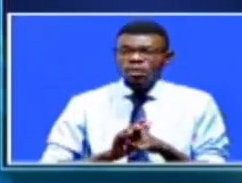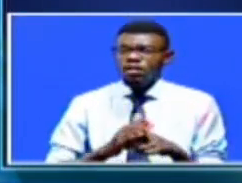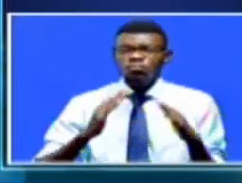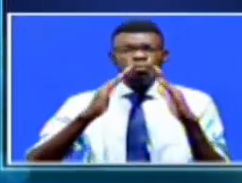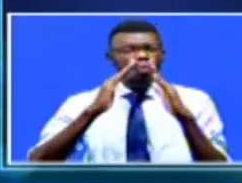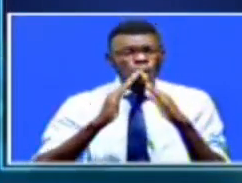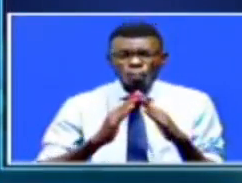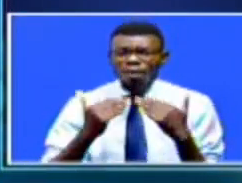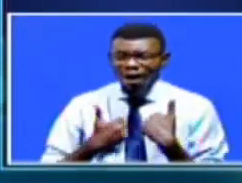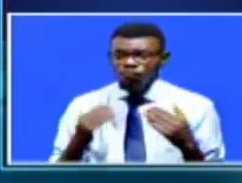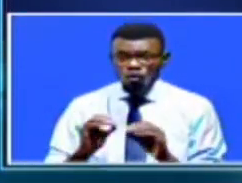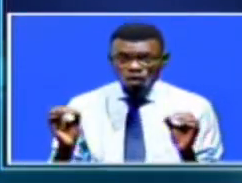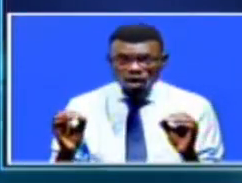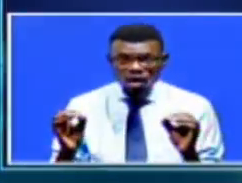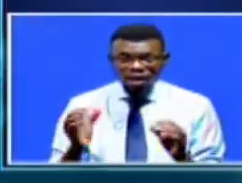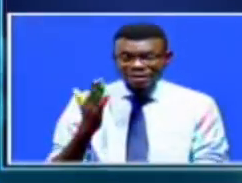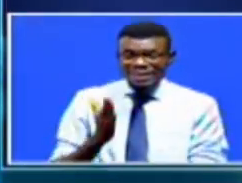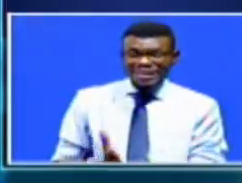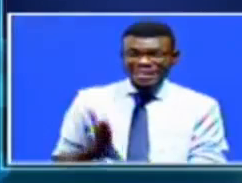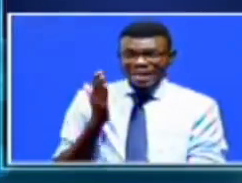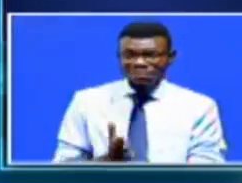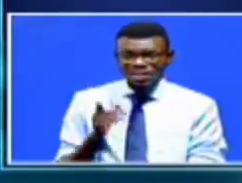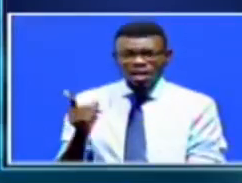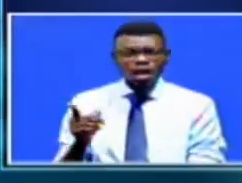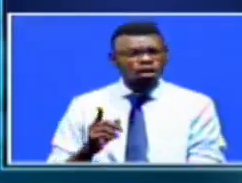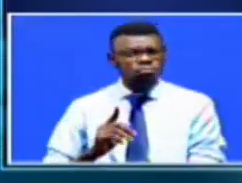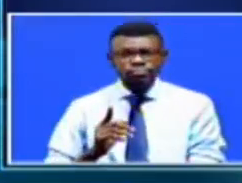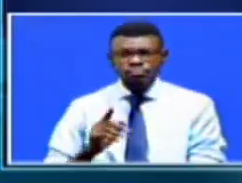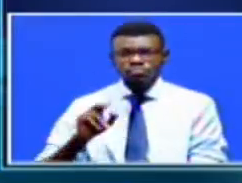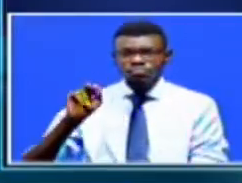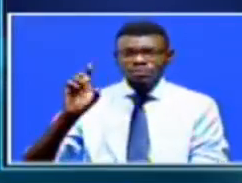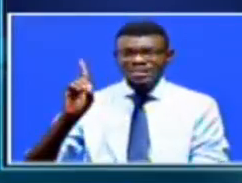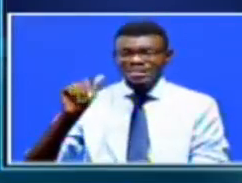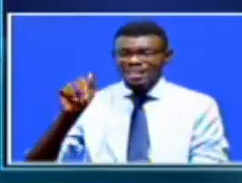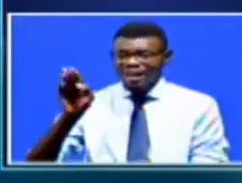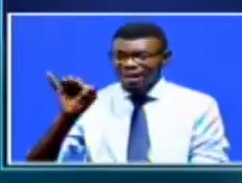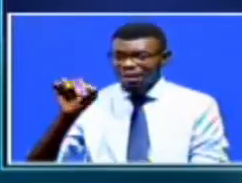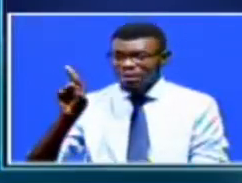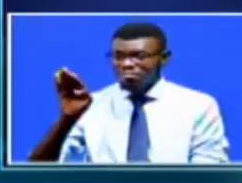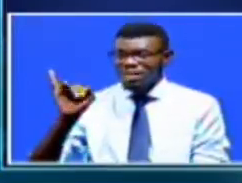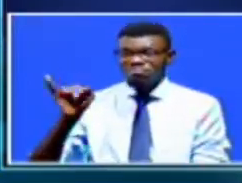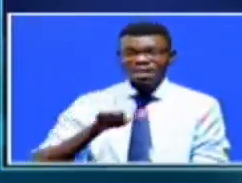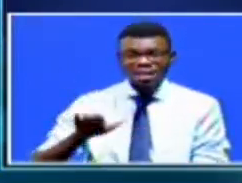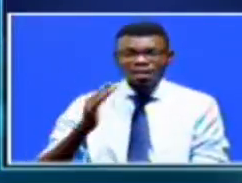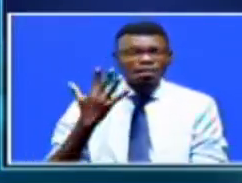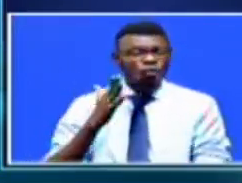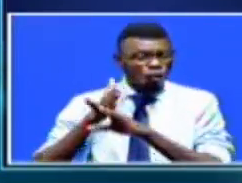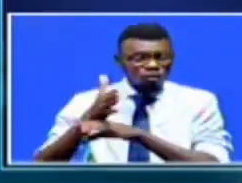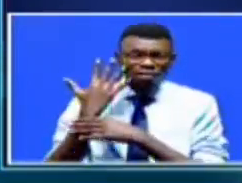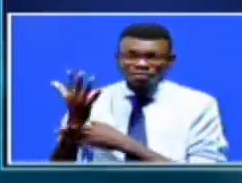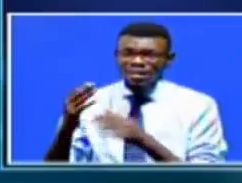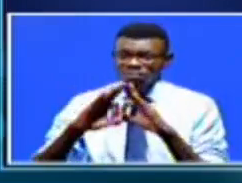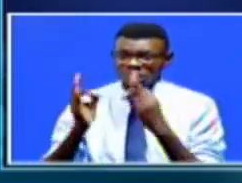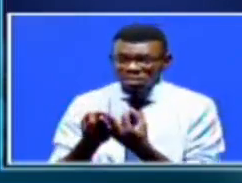their homes. In Naivasha, the worst hit area is in Dabibi. Over 500 families have been affected after